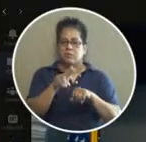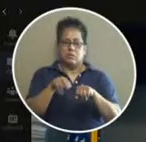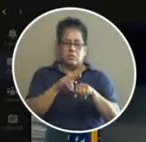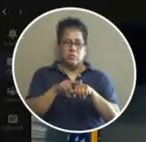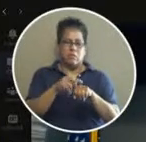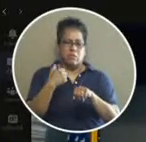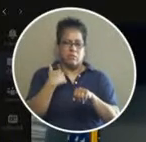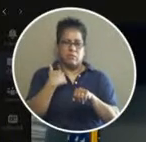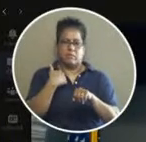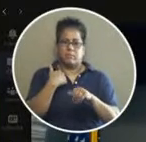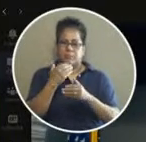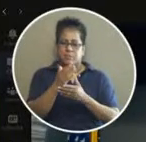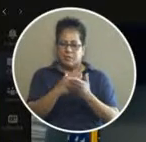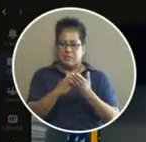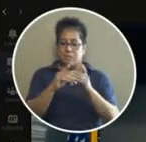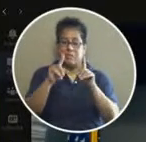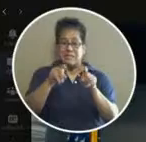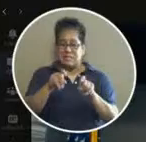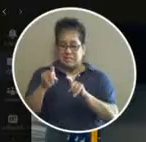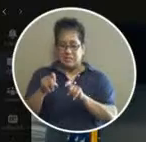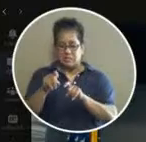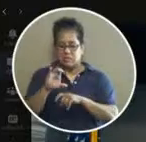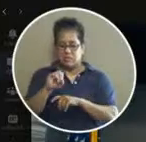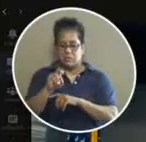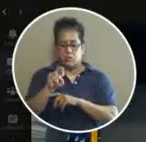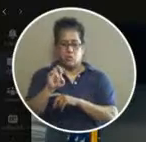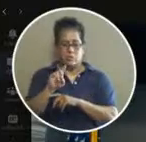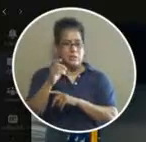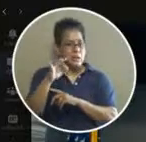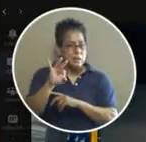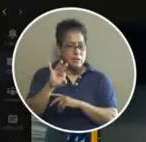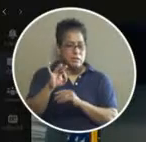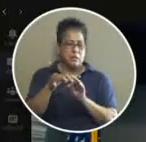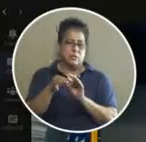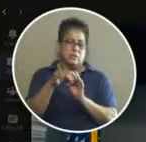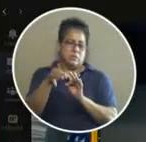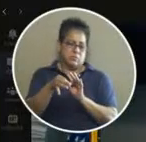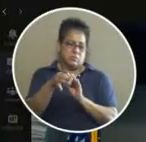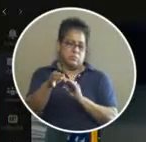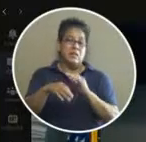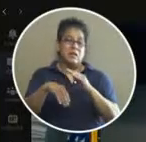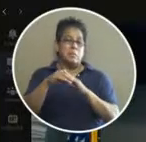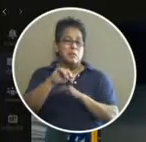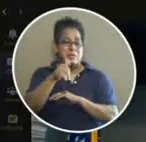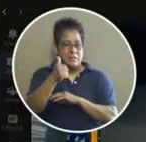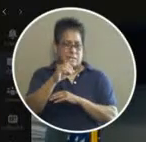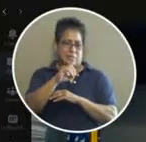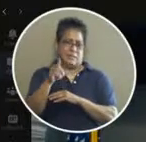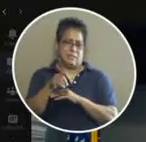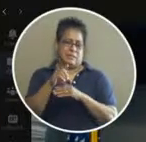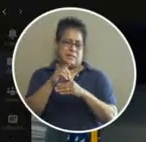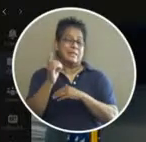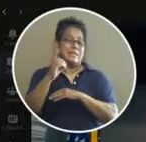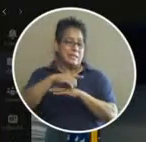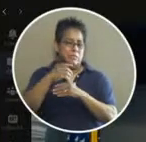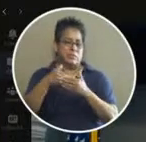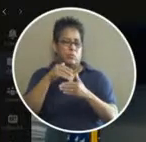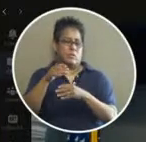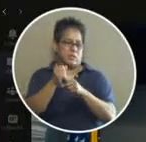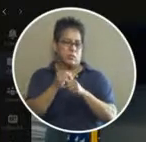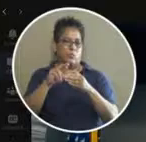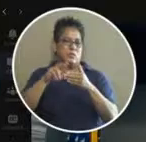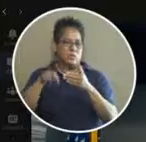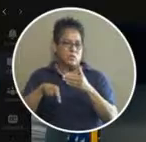that some of the tests for COVID-19 have been delayed by up to 10 days, that they haven't